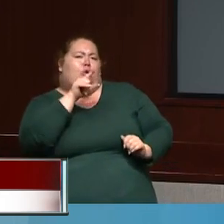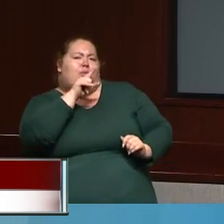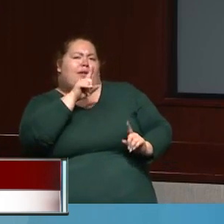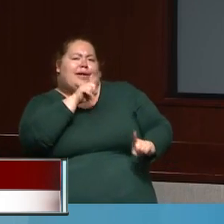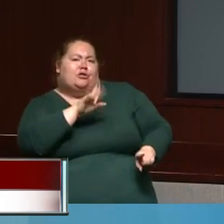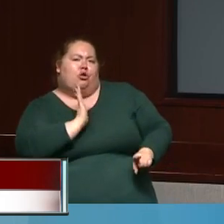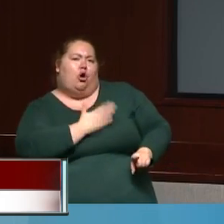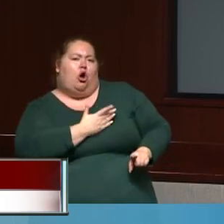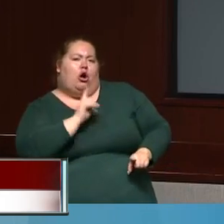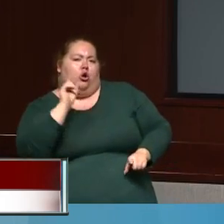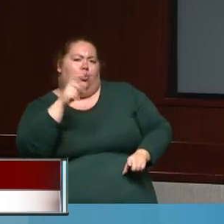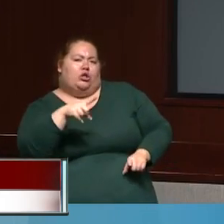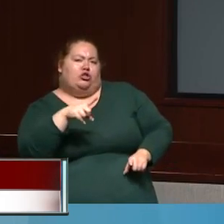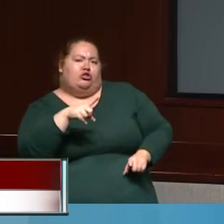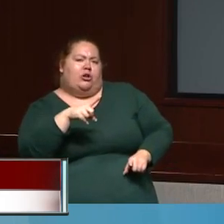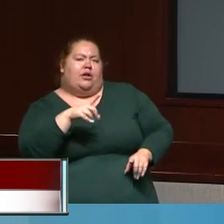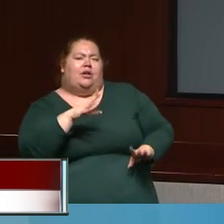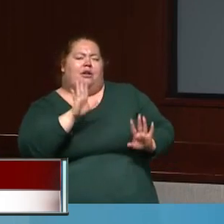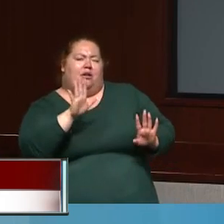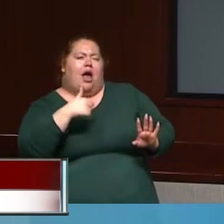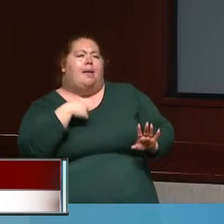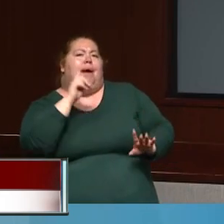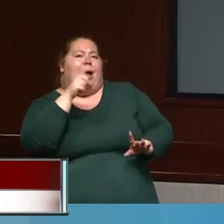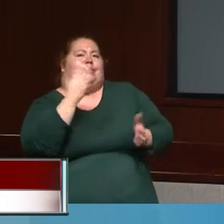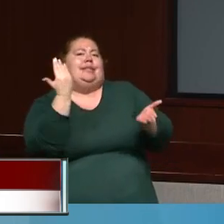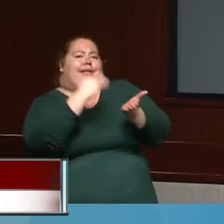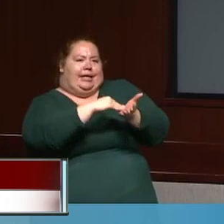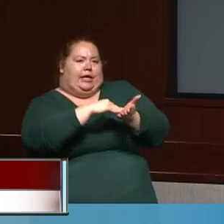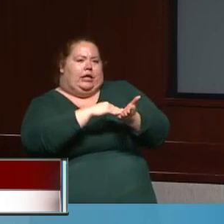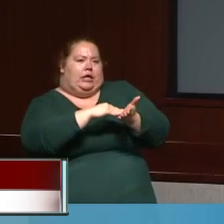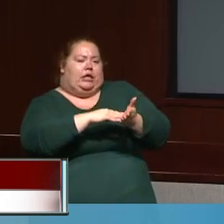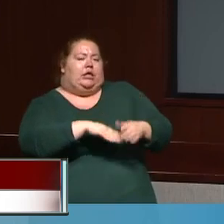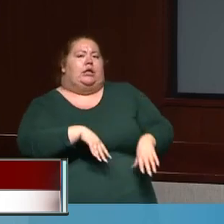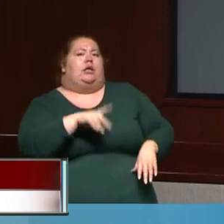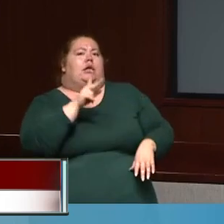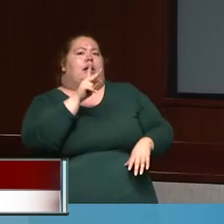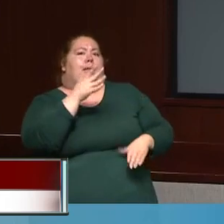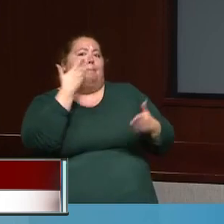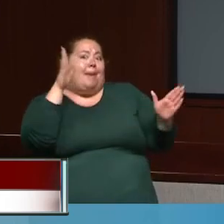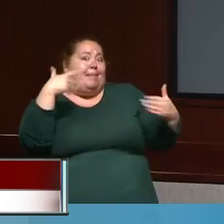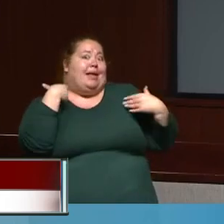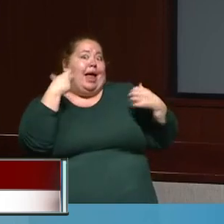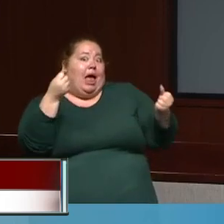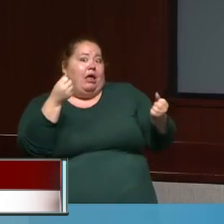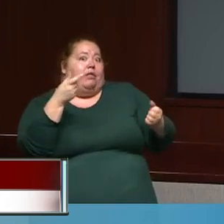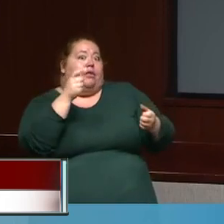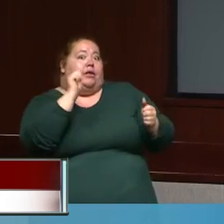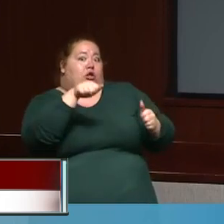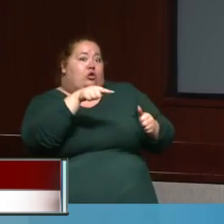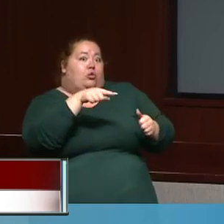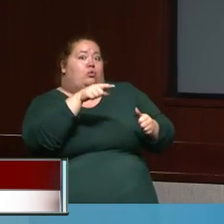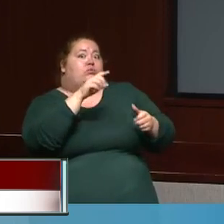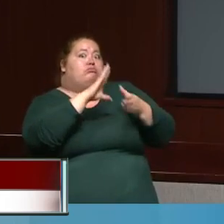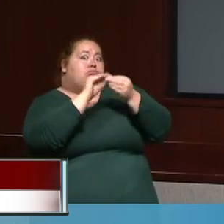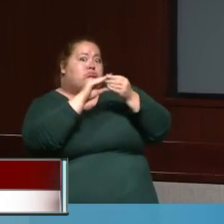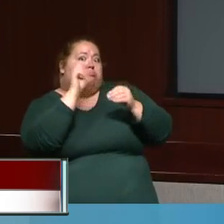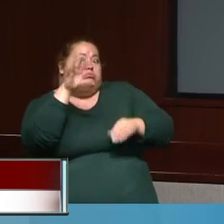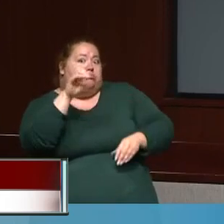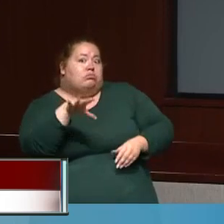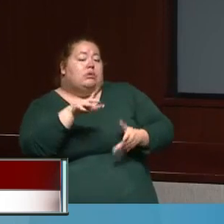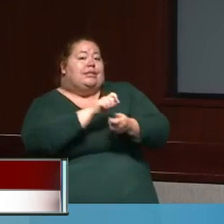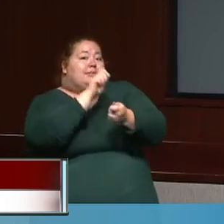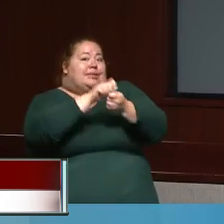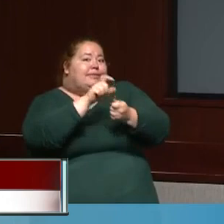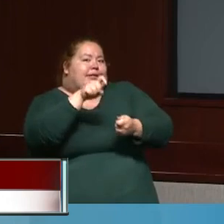into specific detail about what public health specifically needs within this model that you just referenced to update